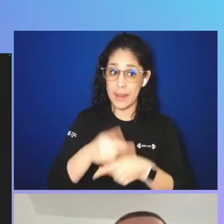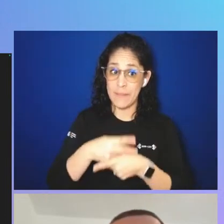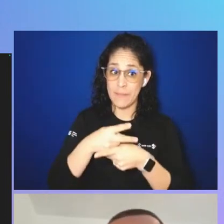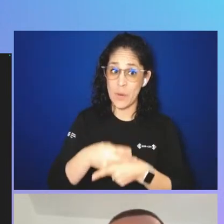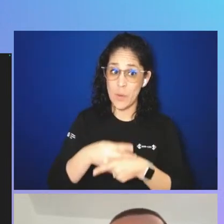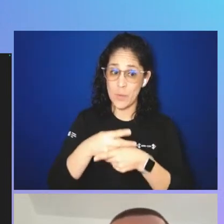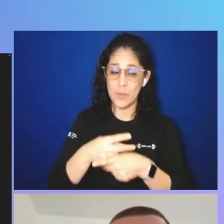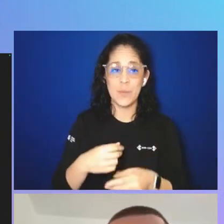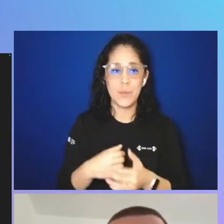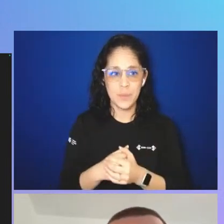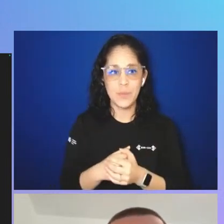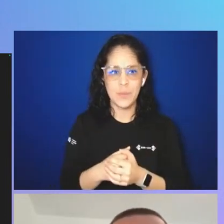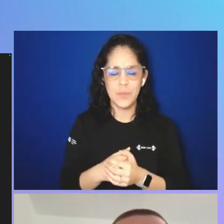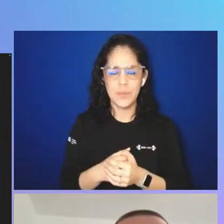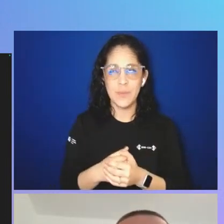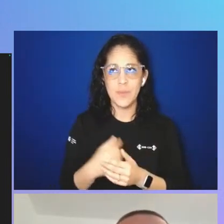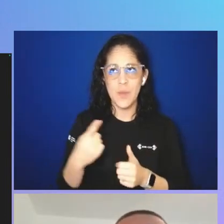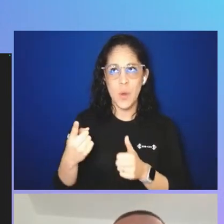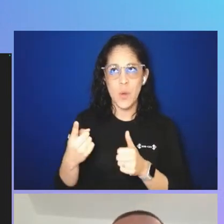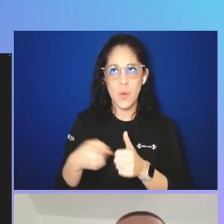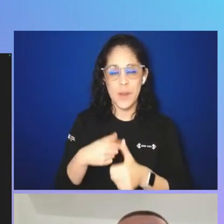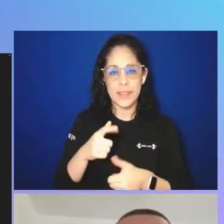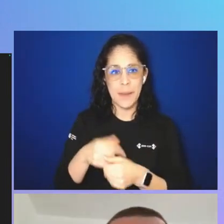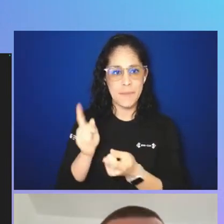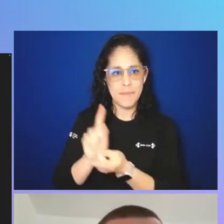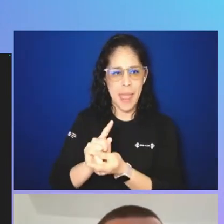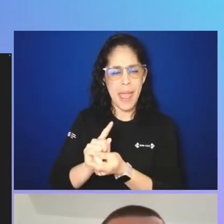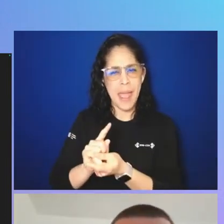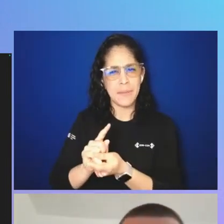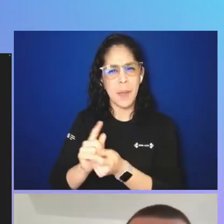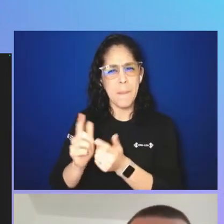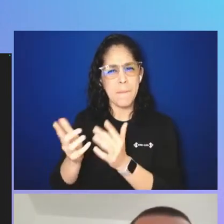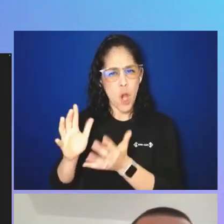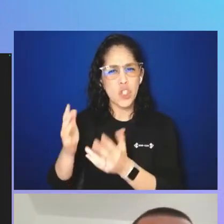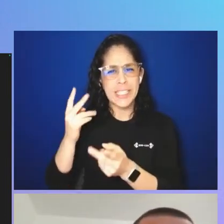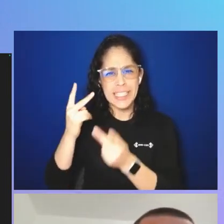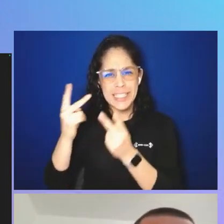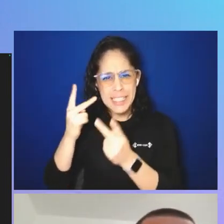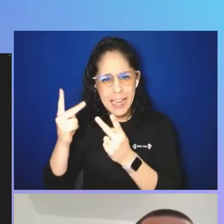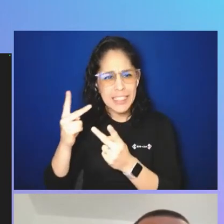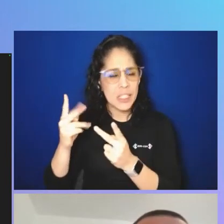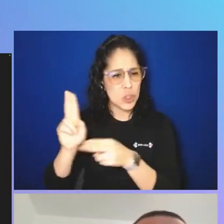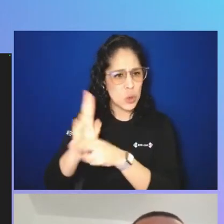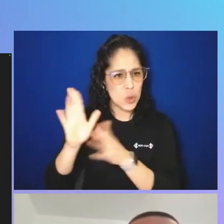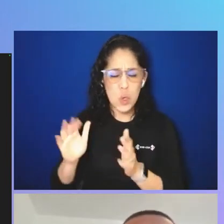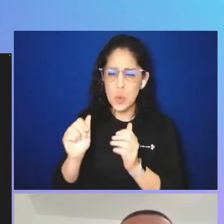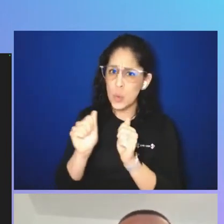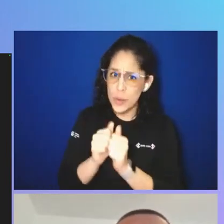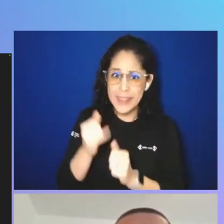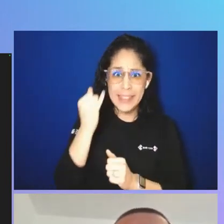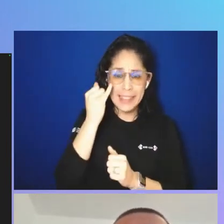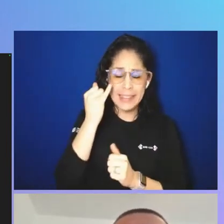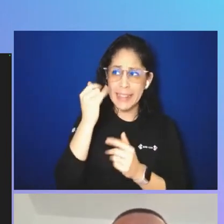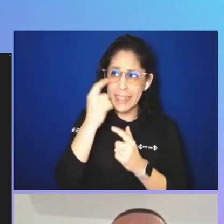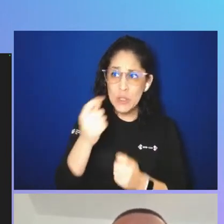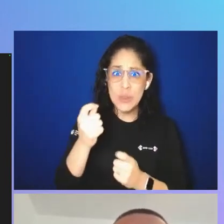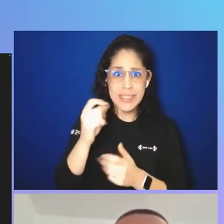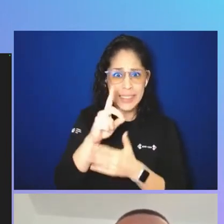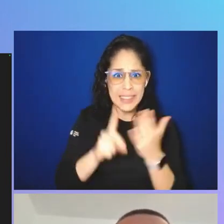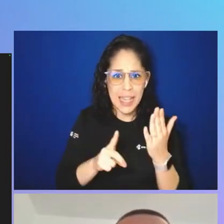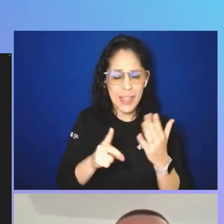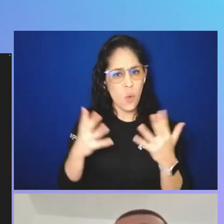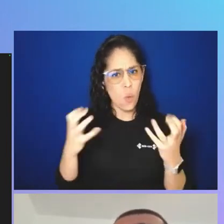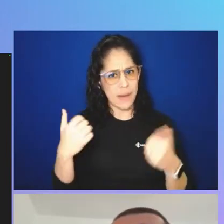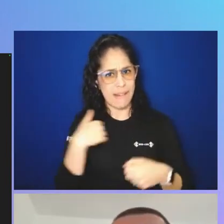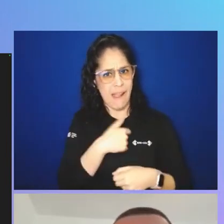I once met a partially sighted user with an interest in graphic design. They wanted us to describe what the logo